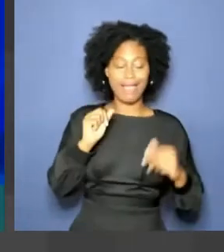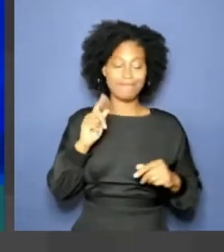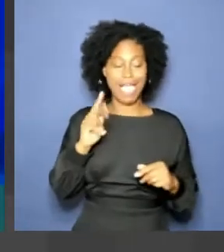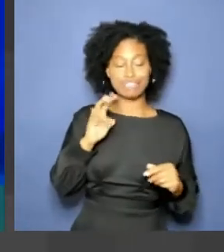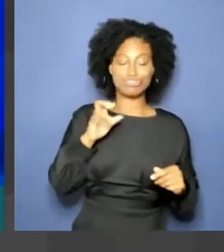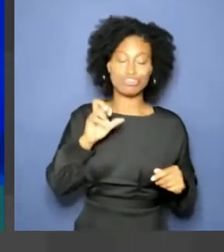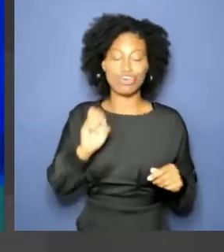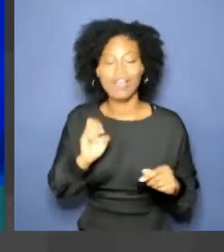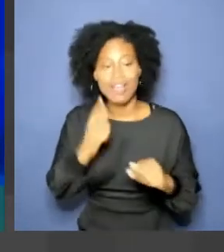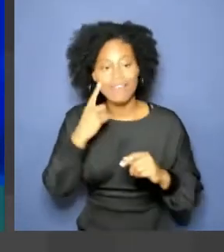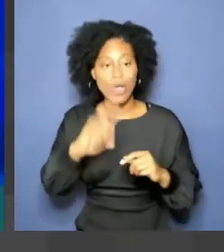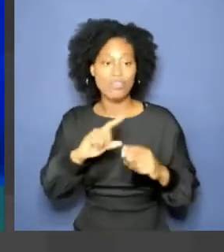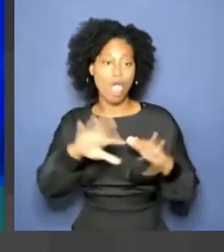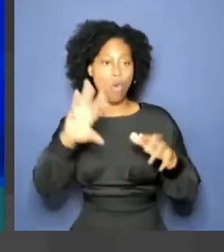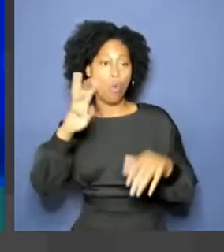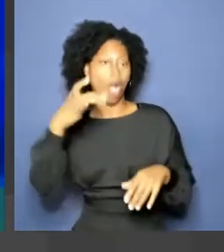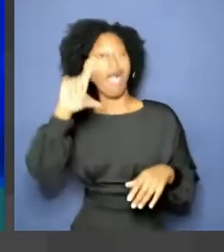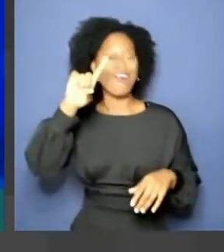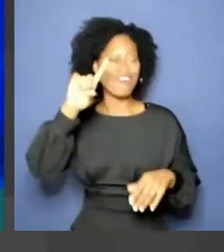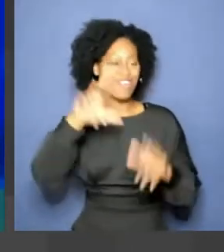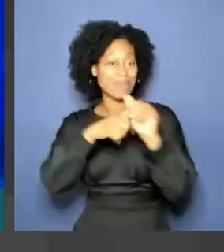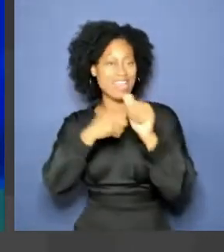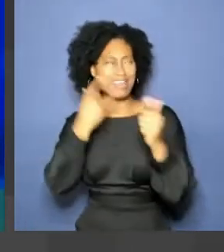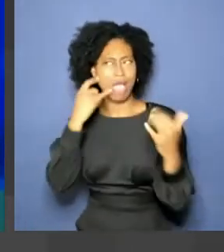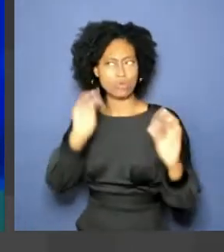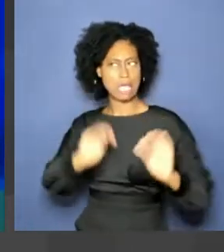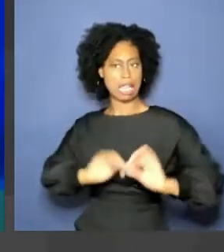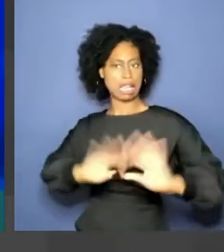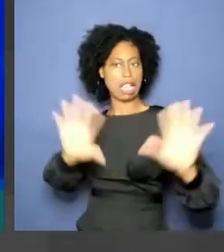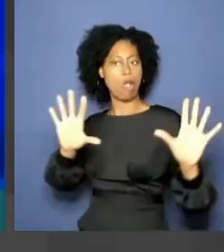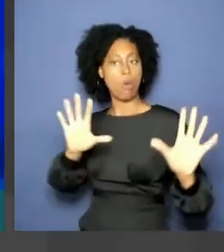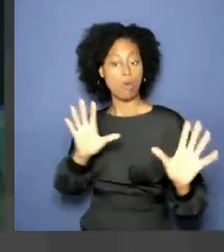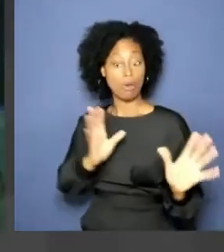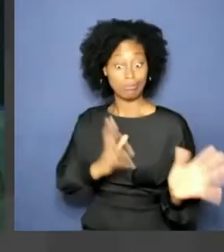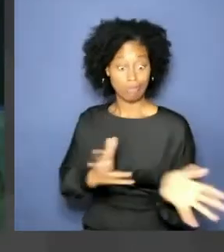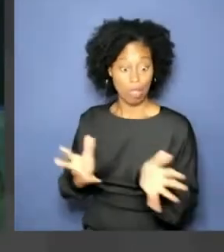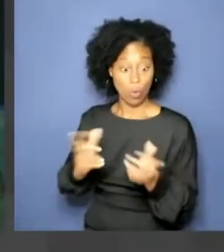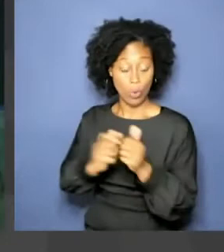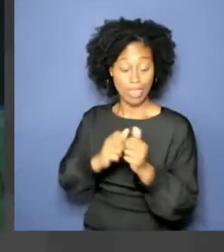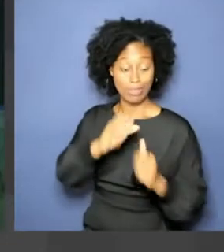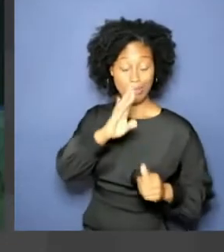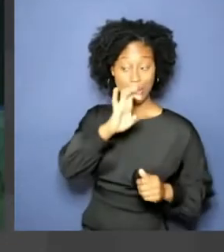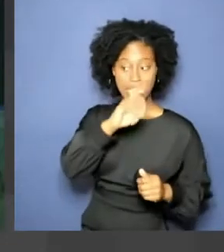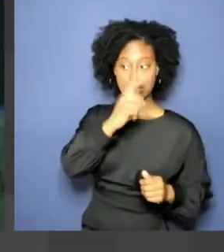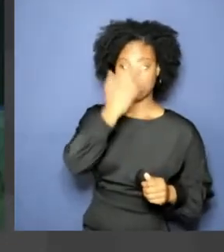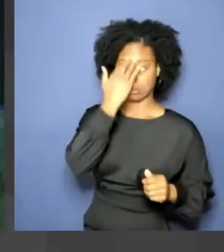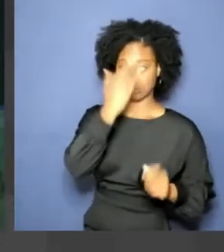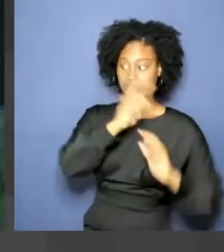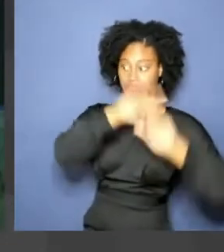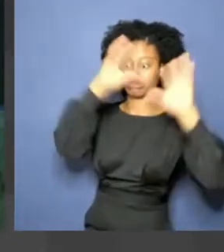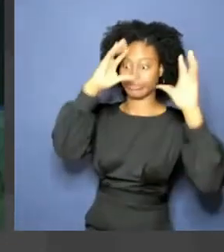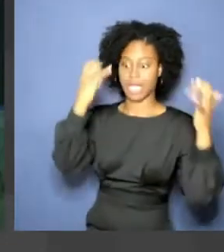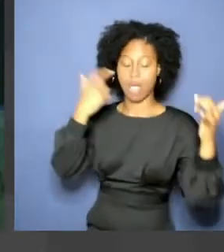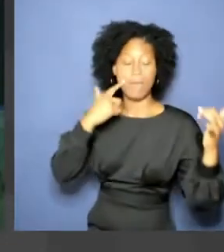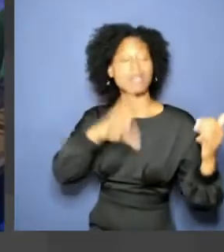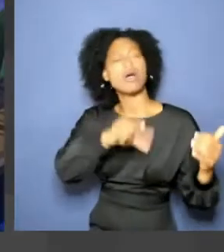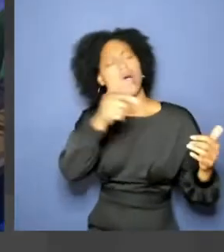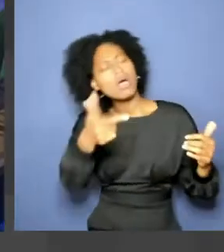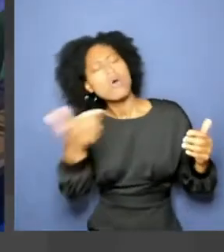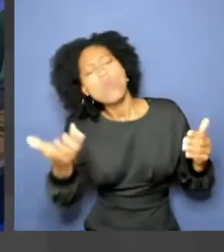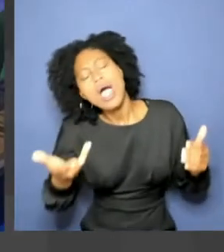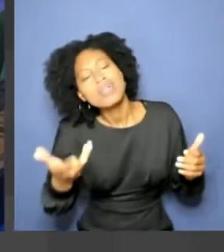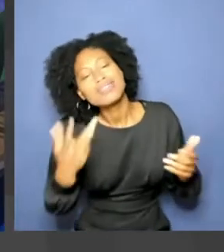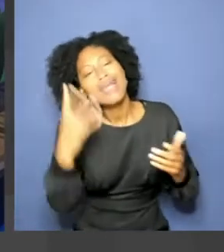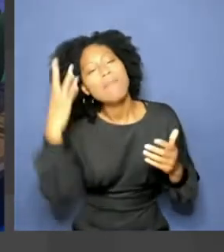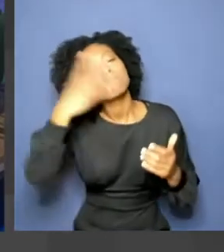is starting to really become clear after talking to Brandon. And then the other part you said is really this more of that